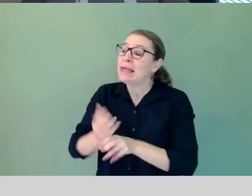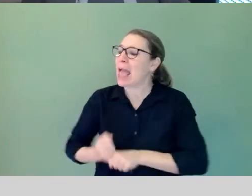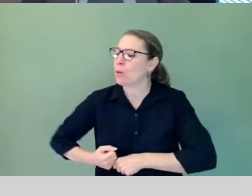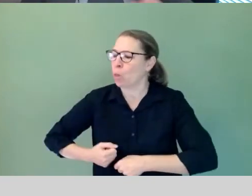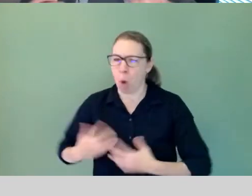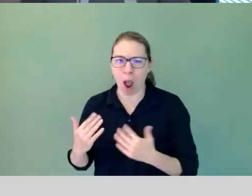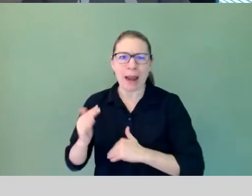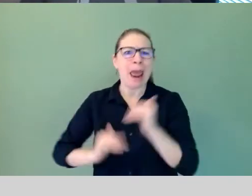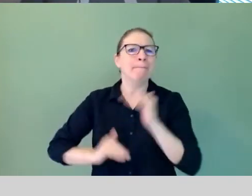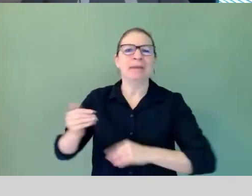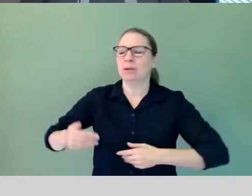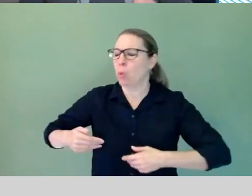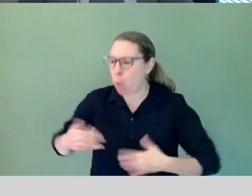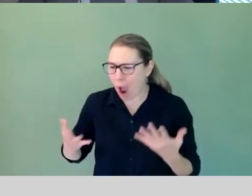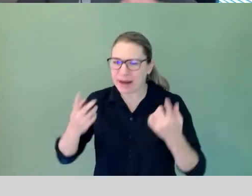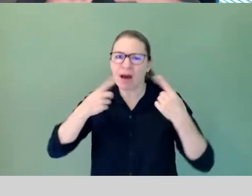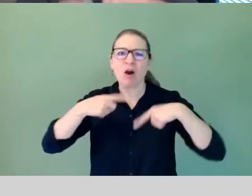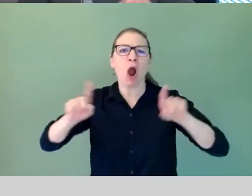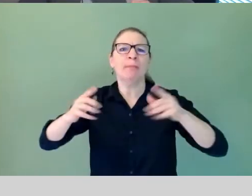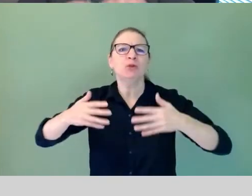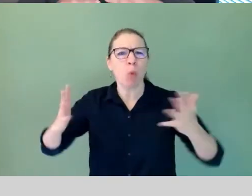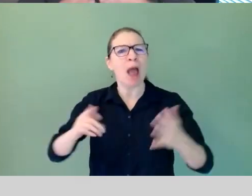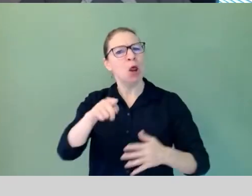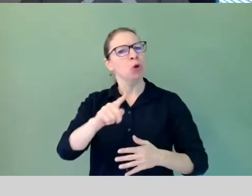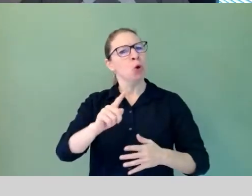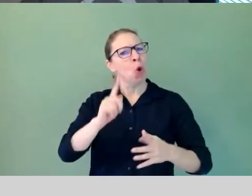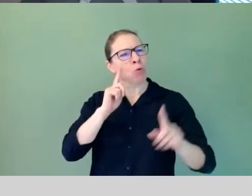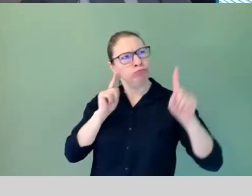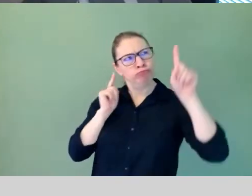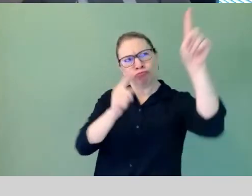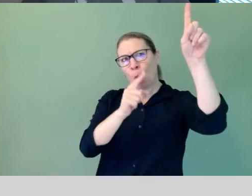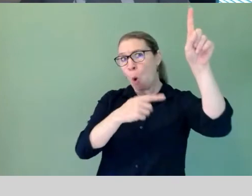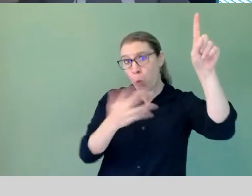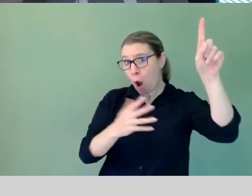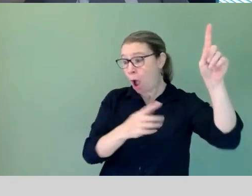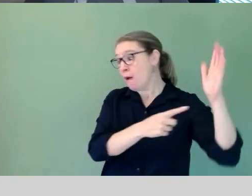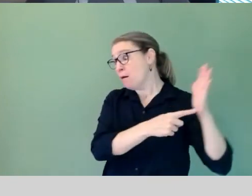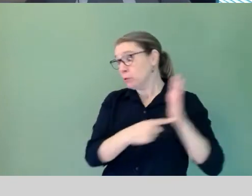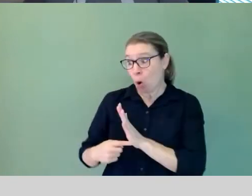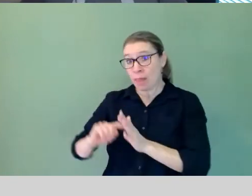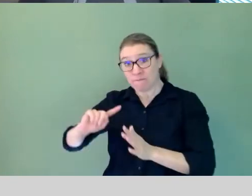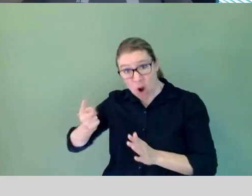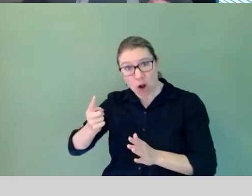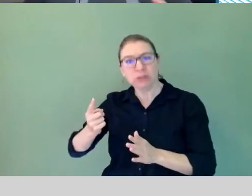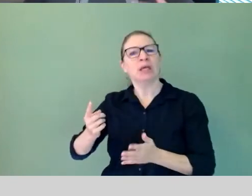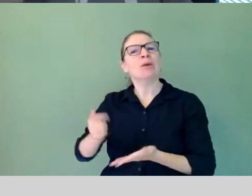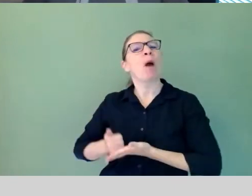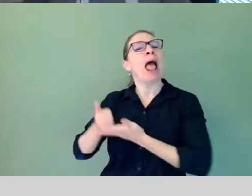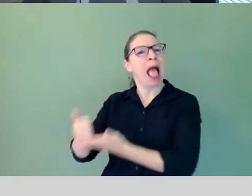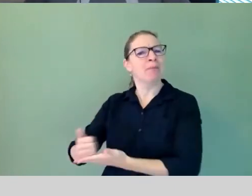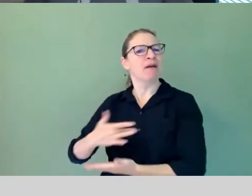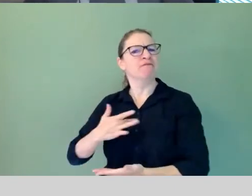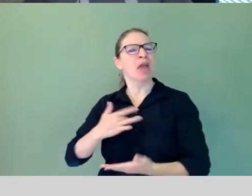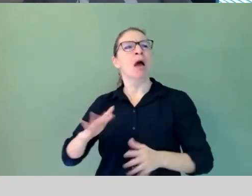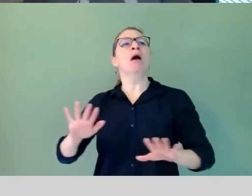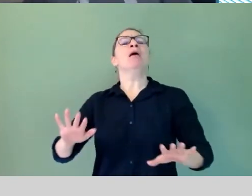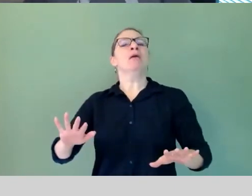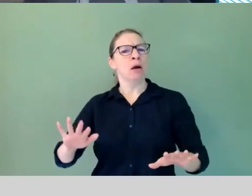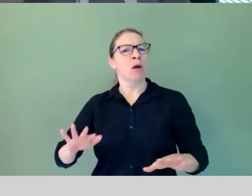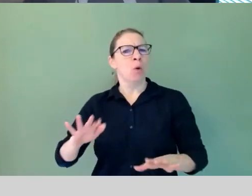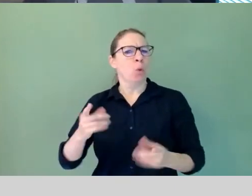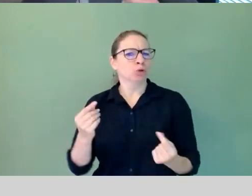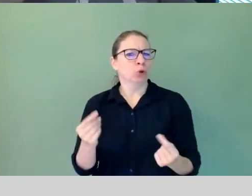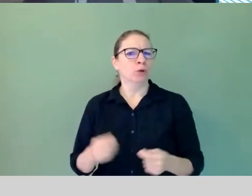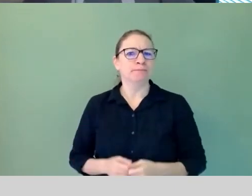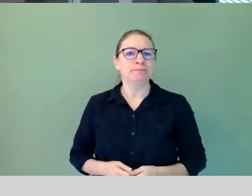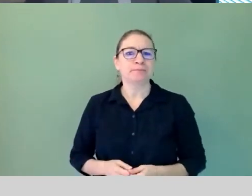your documentation. Set the goal, set the stage up front, and set your reader up for success. Don't be overly verbose. Tip